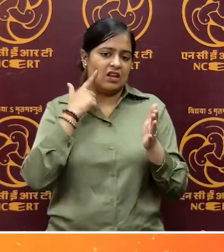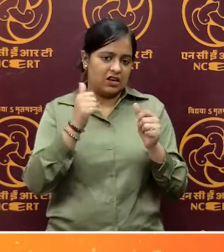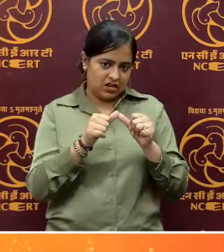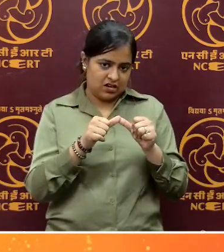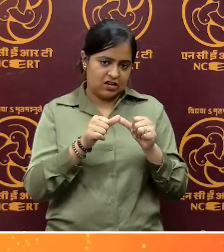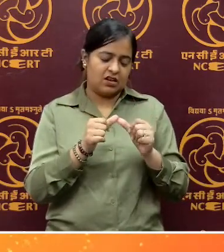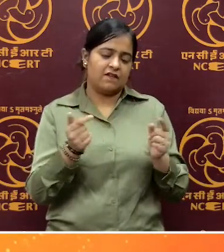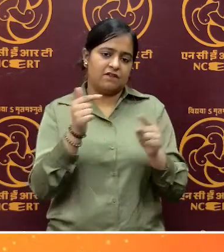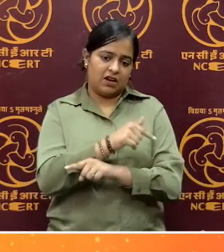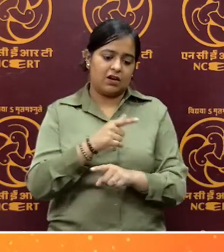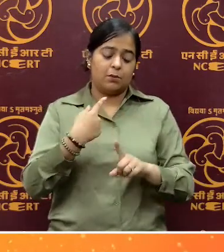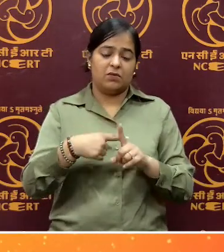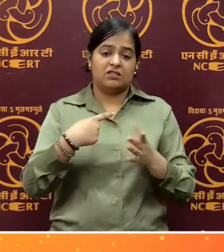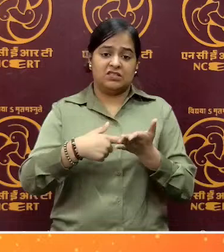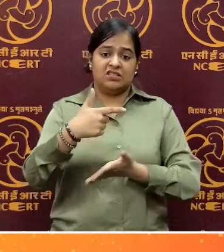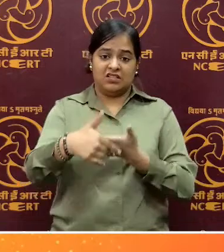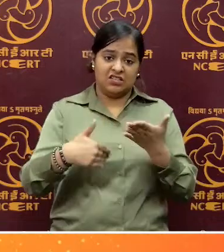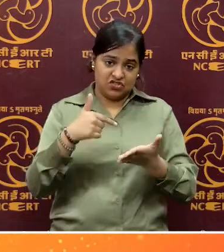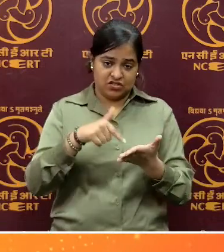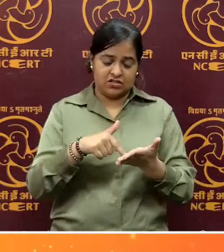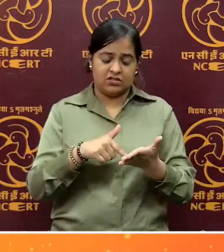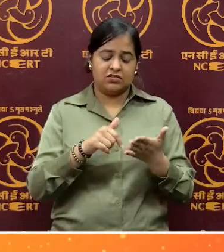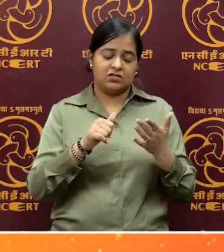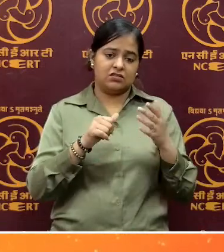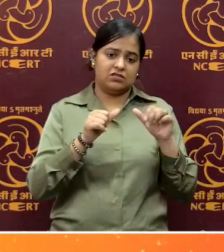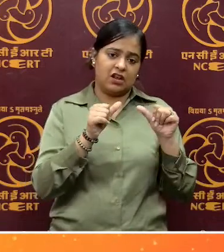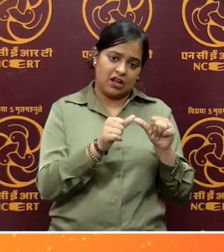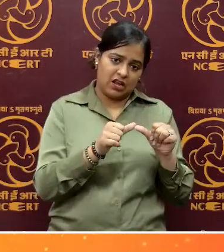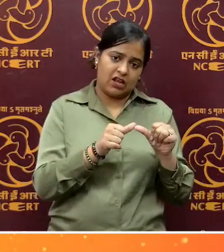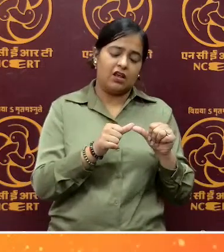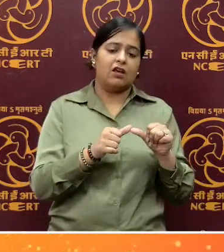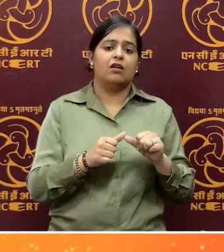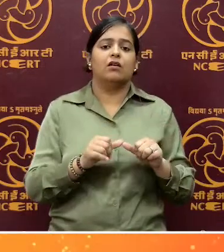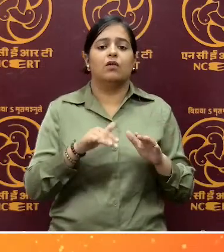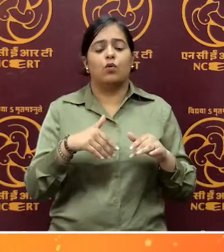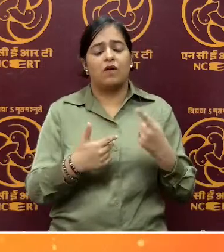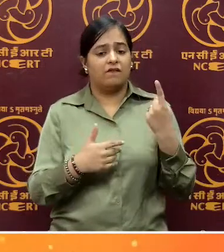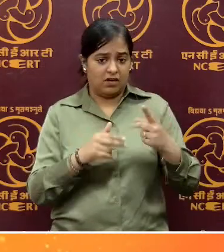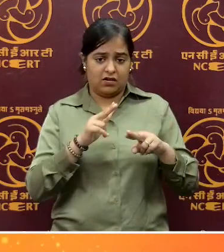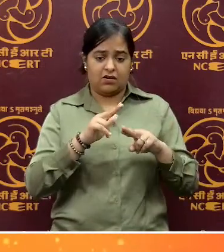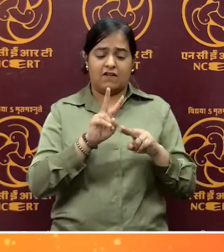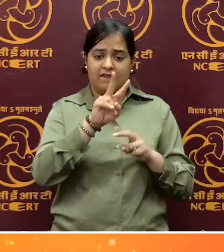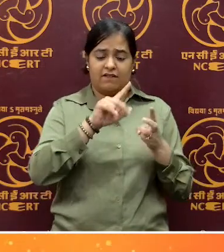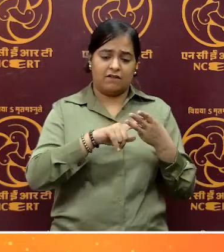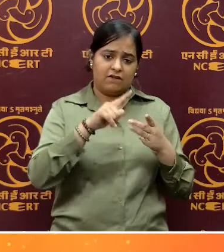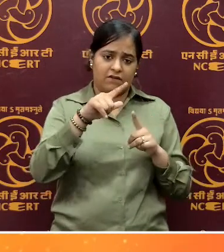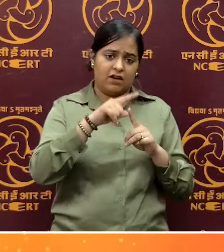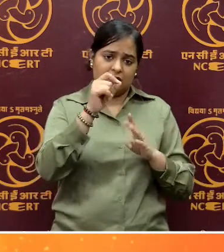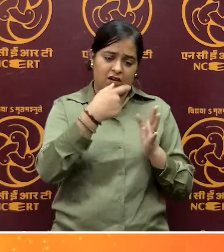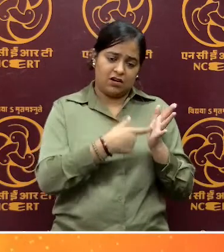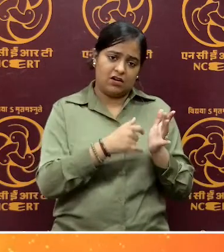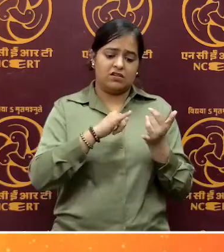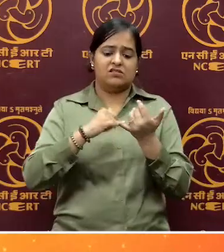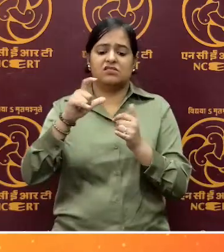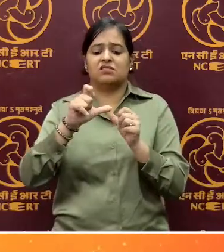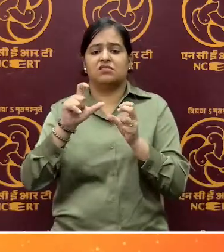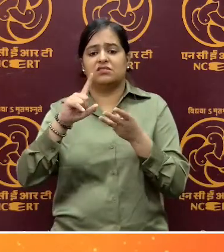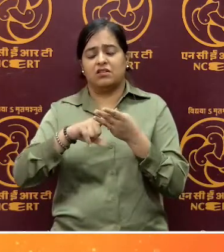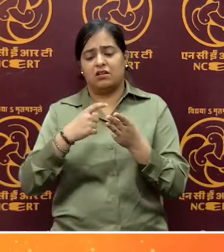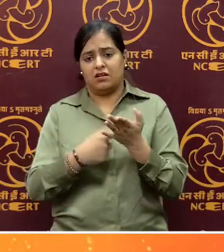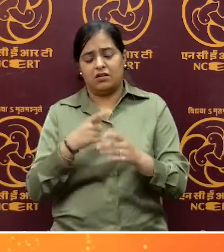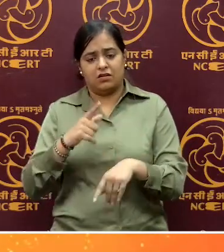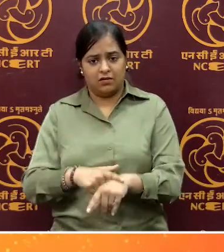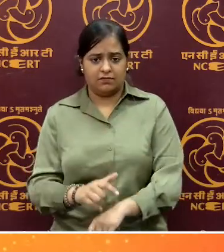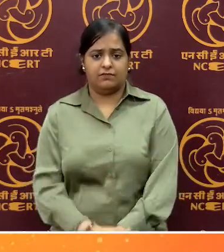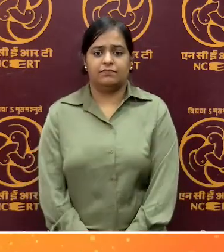relation is the vector A, that is one of the vector, can be expressed as some scalar times the other vector.